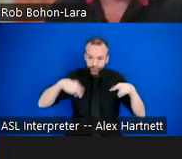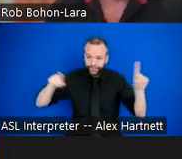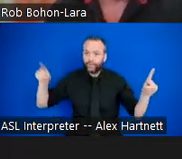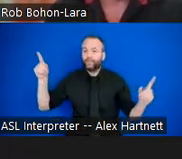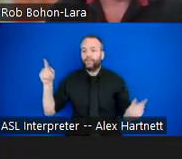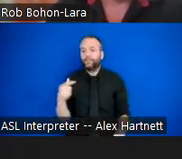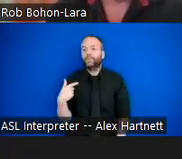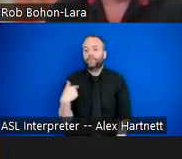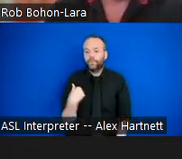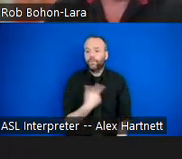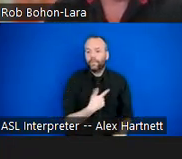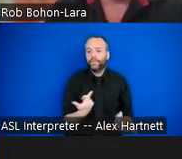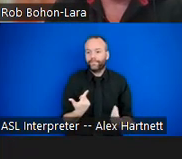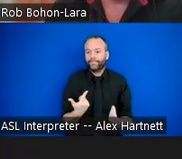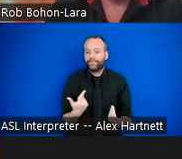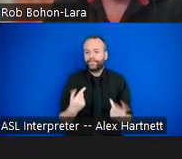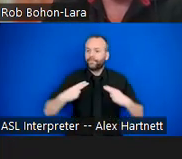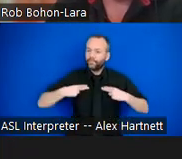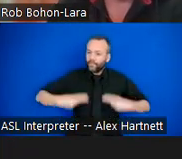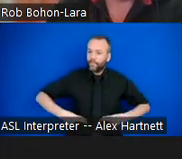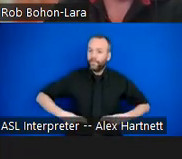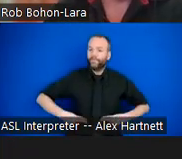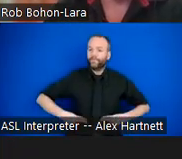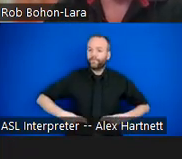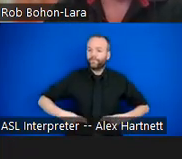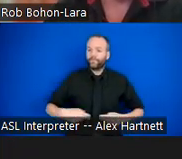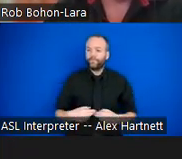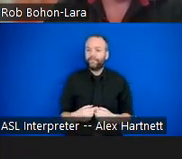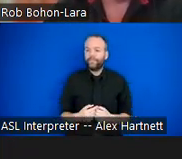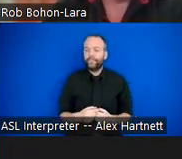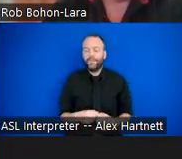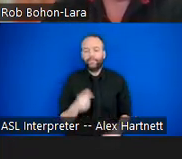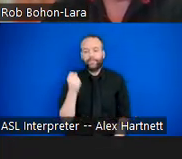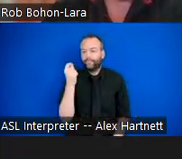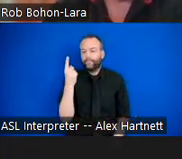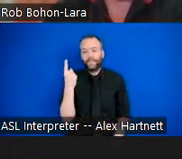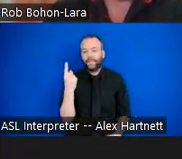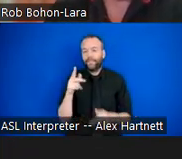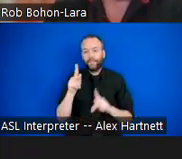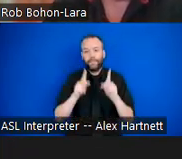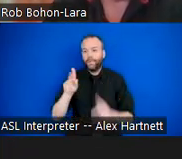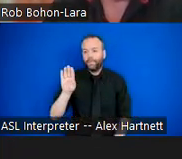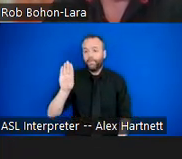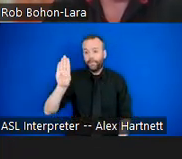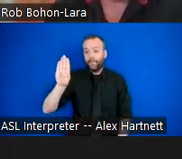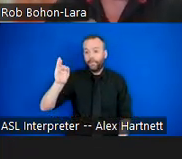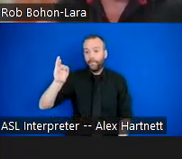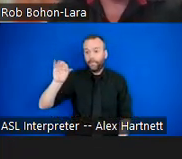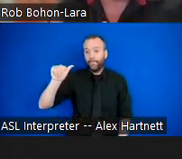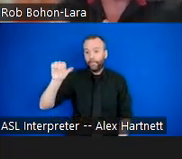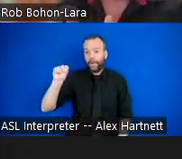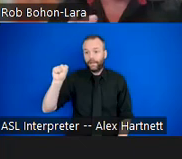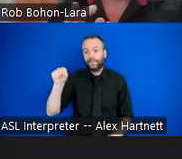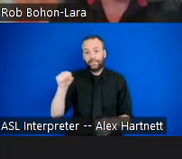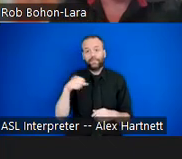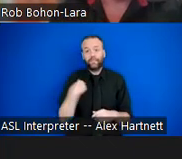mean, we're human, right? Yet to do no harm and to serve this community better, we must train our staff